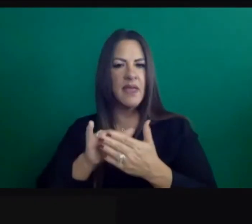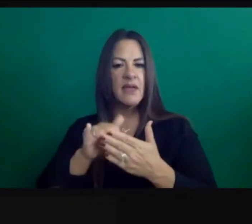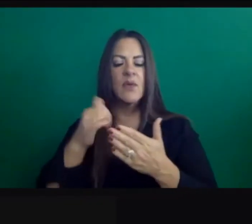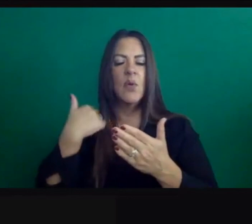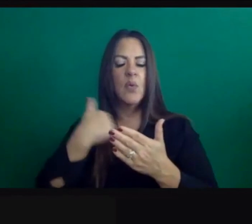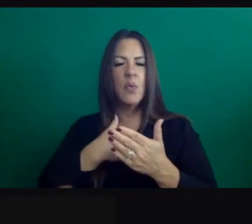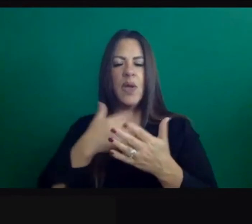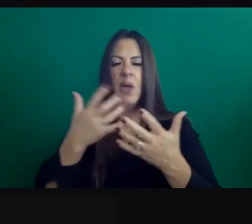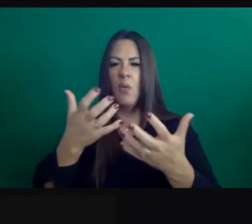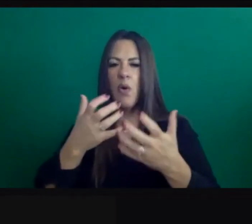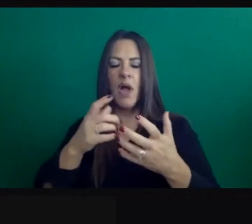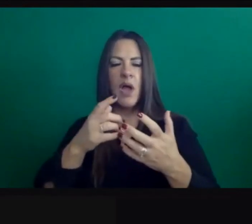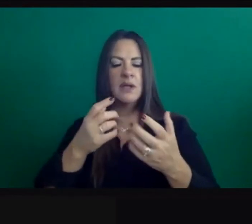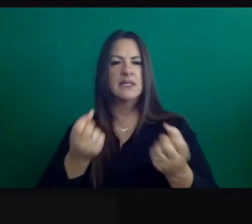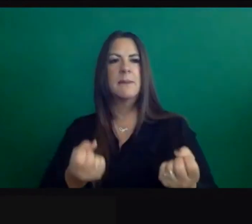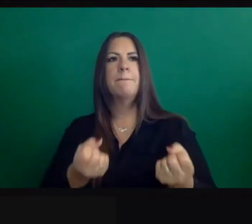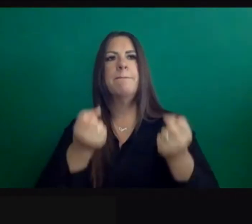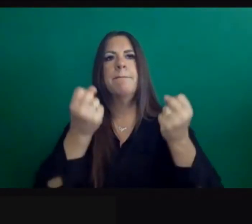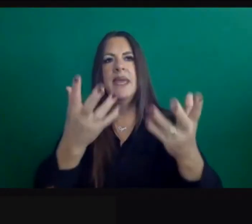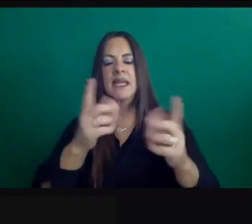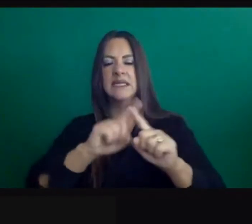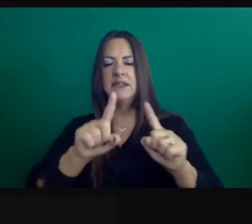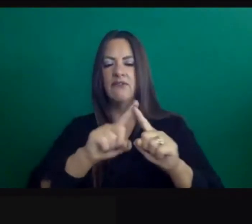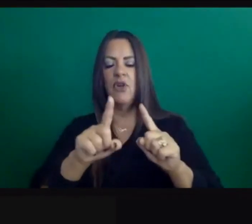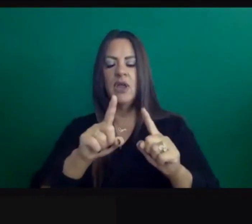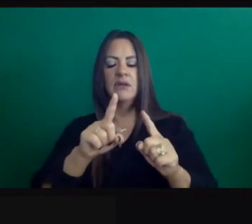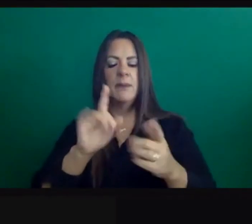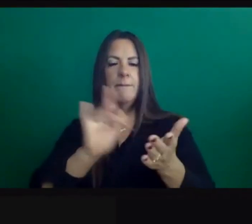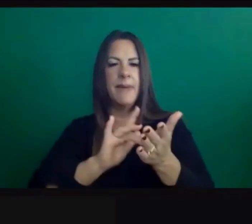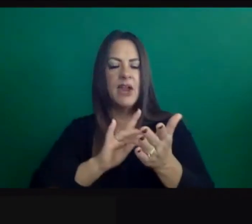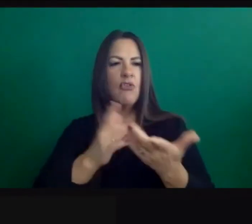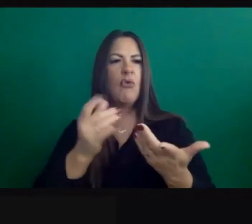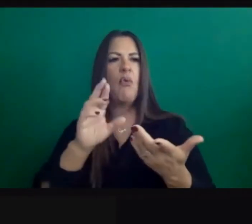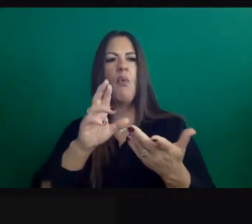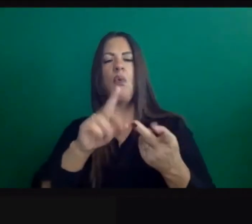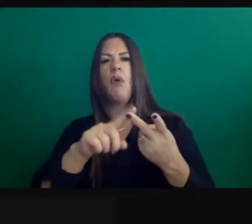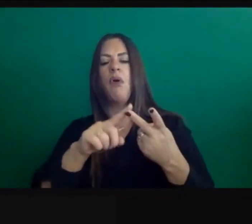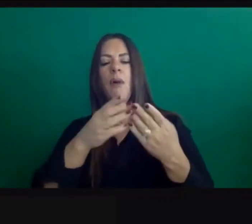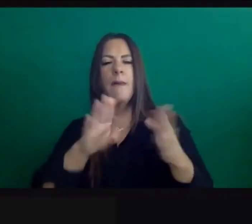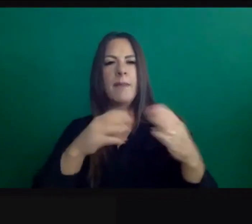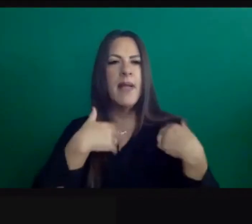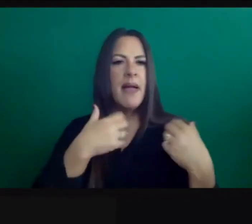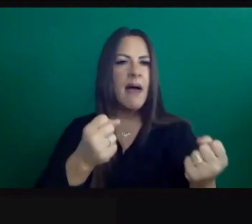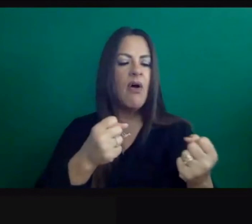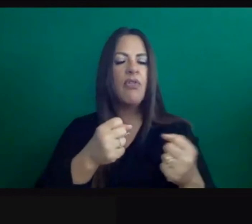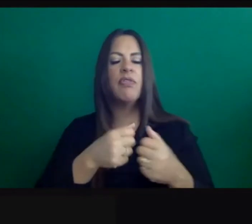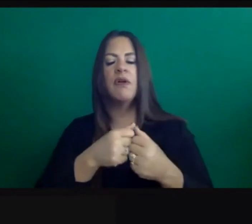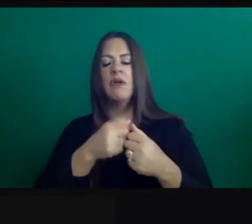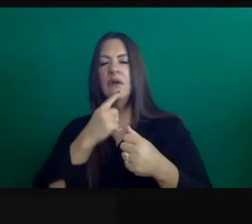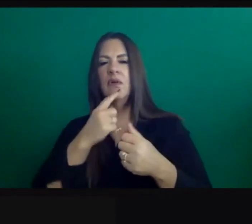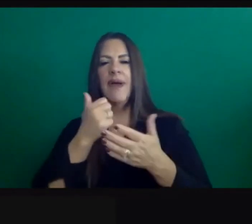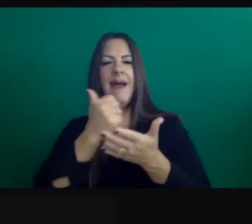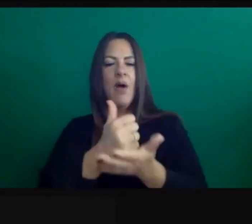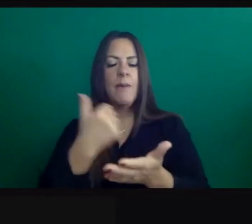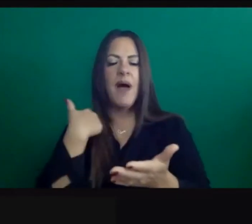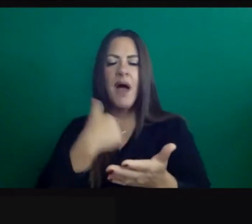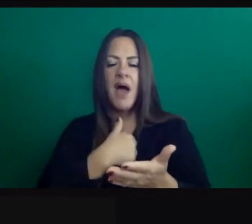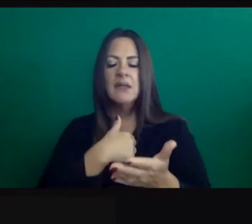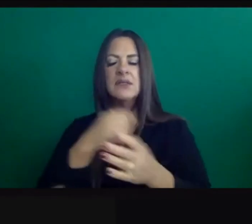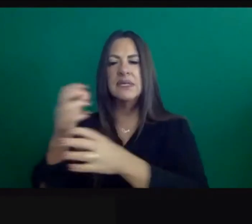many partners into the work as we can, not just local public health, who's been tremendous, but many of our